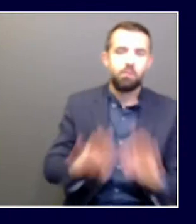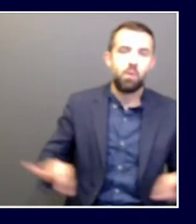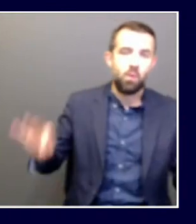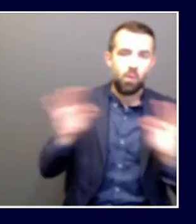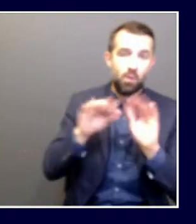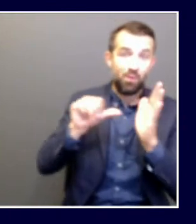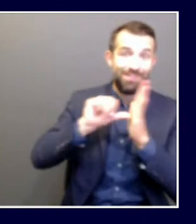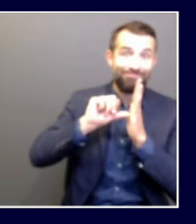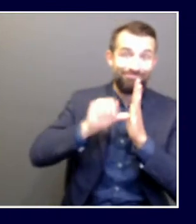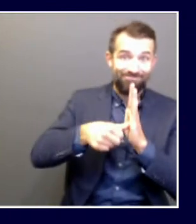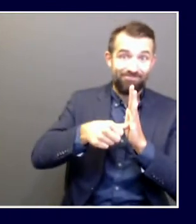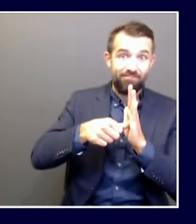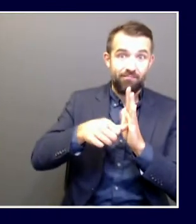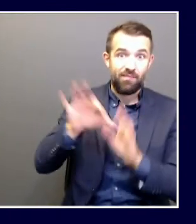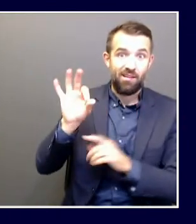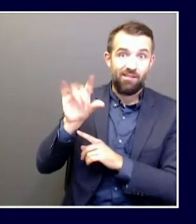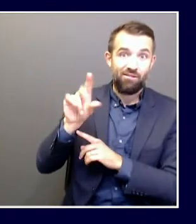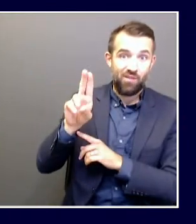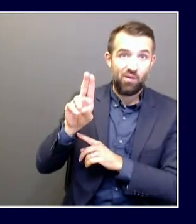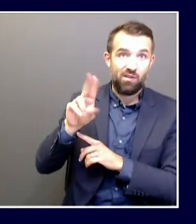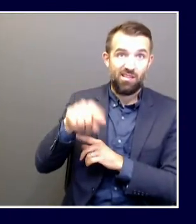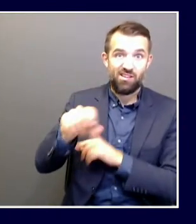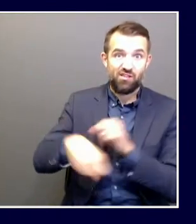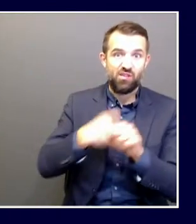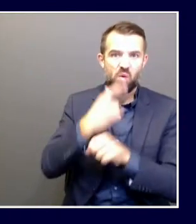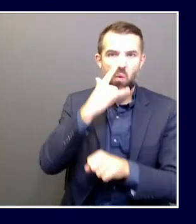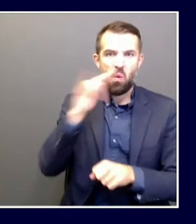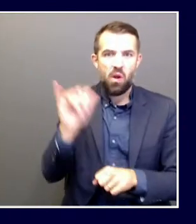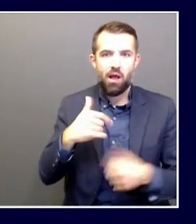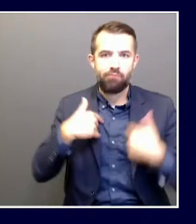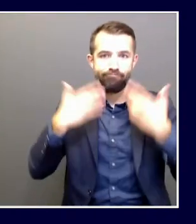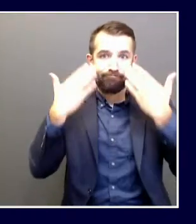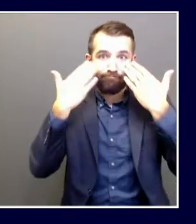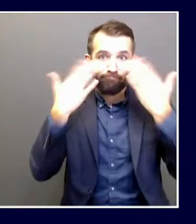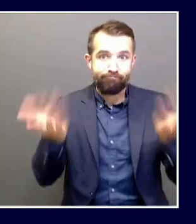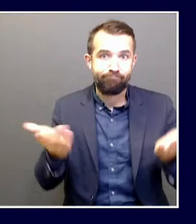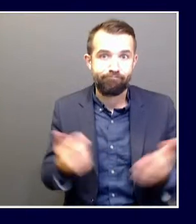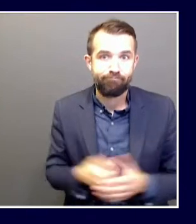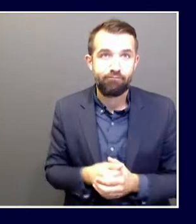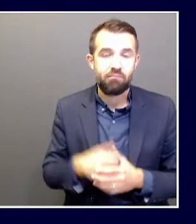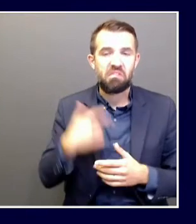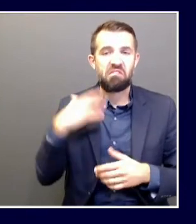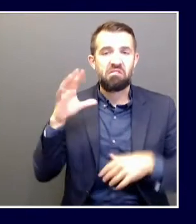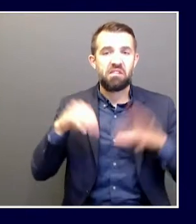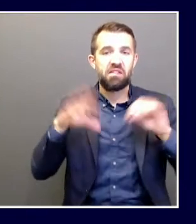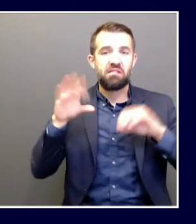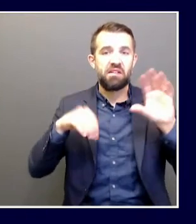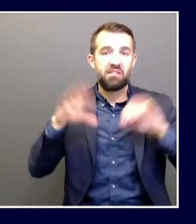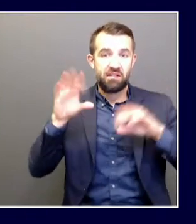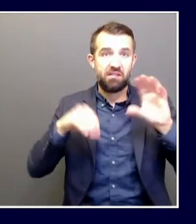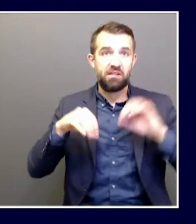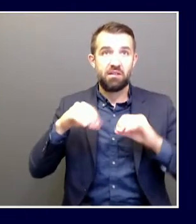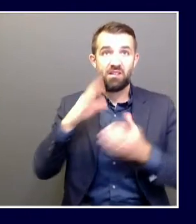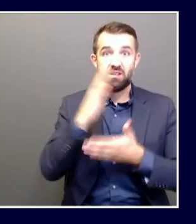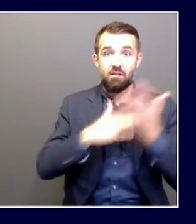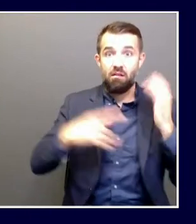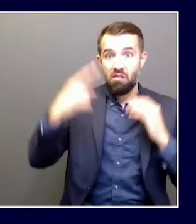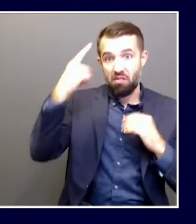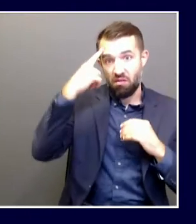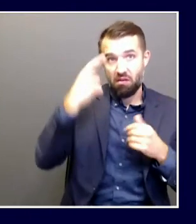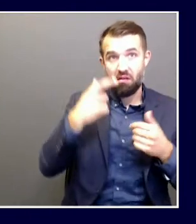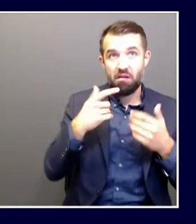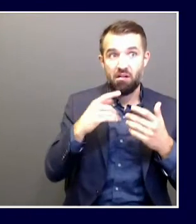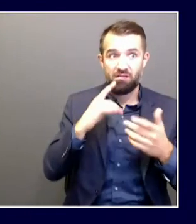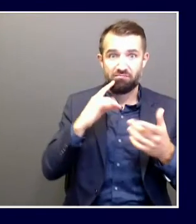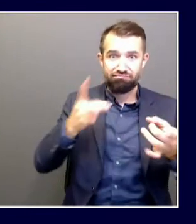look like this year. Some folks think it's going to be a bear. Other folks think it might be mild. It's impossible to predict. The best thing you can do is get your